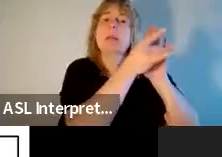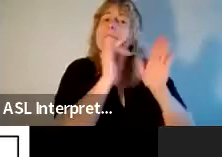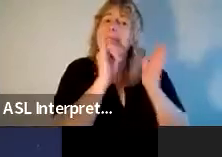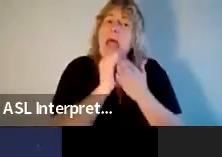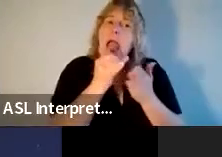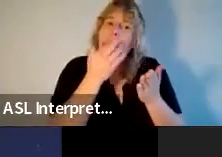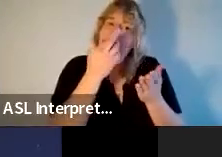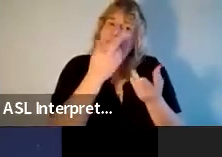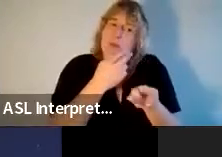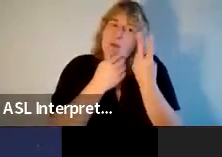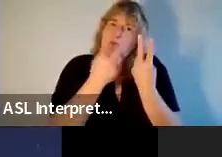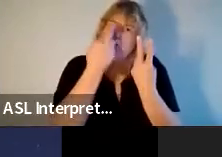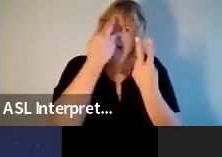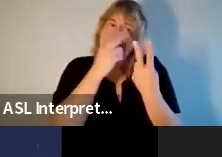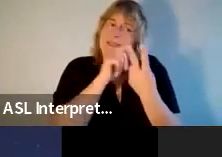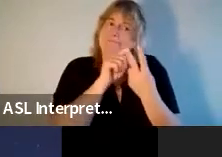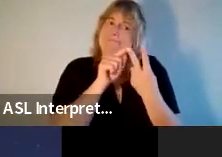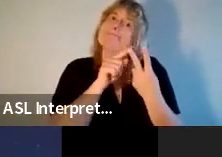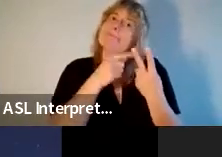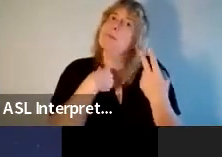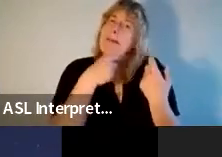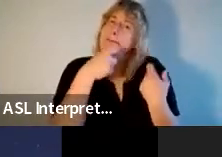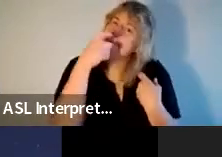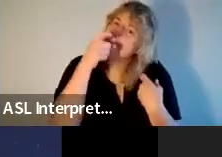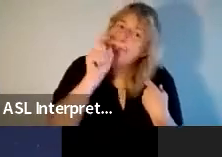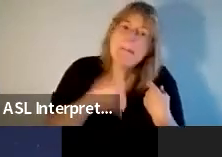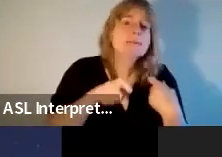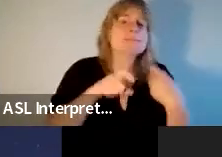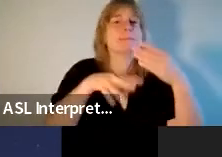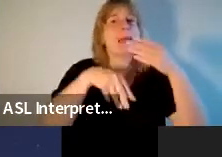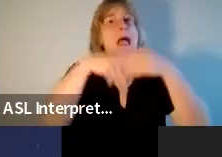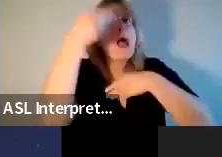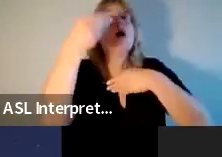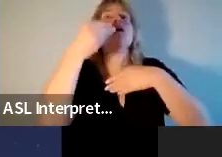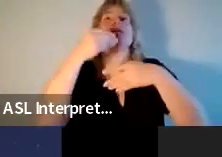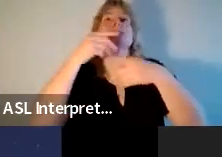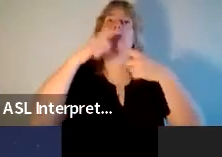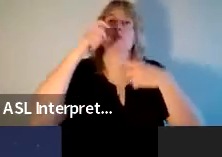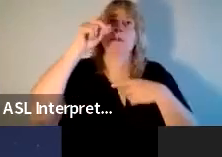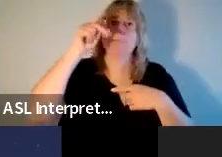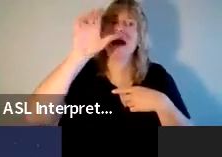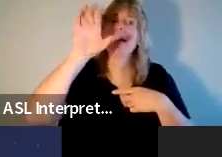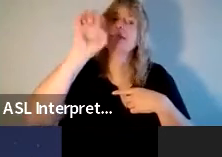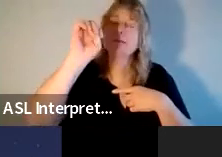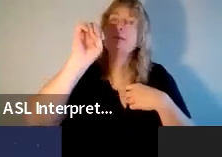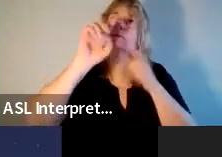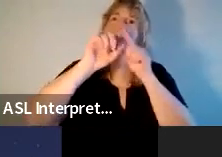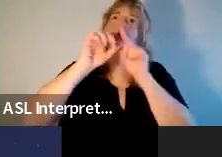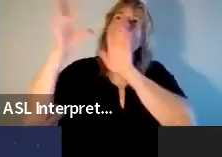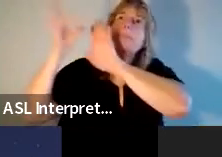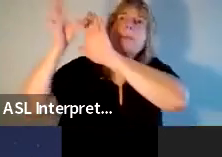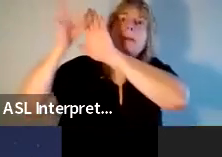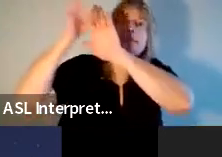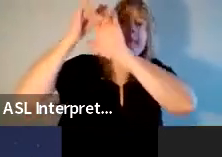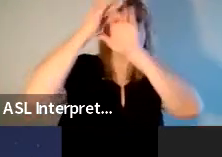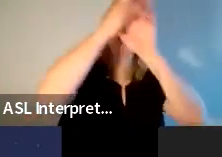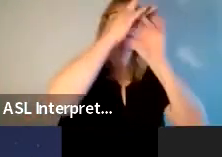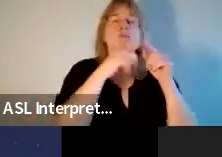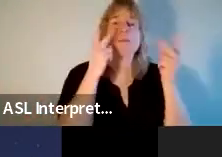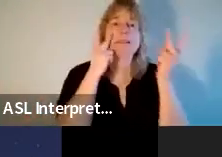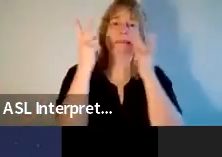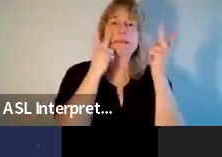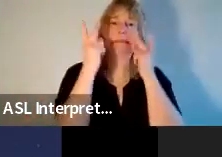space. Well, the James Webb Space Telescope is truly one giant leap